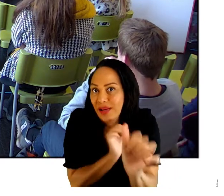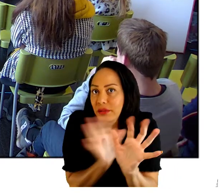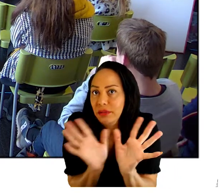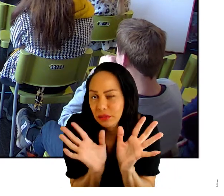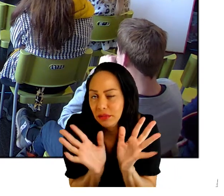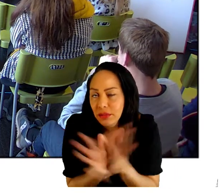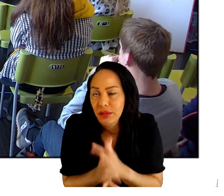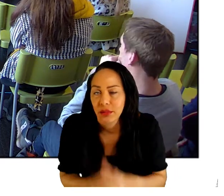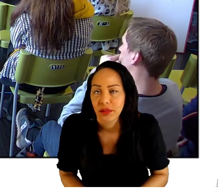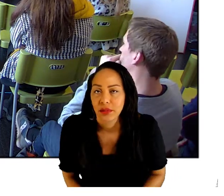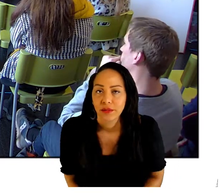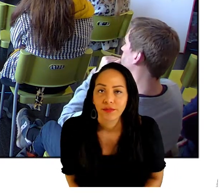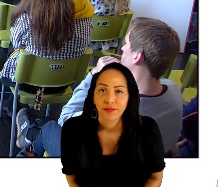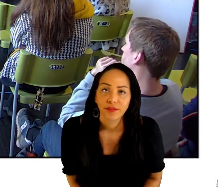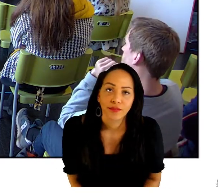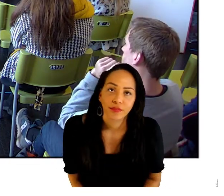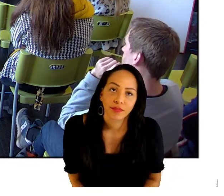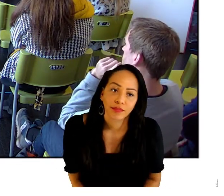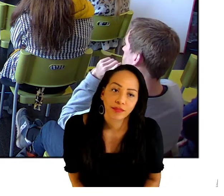mean,